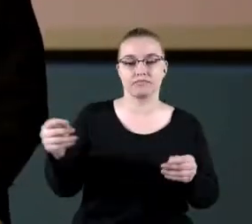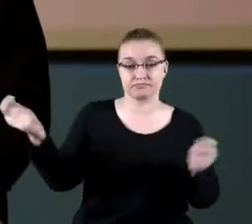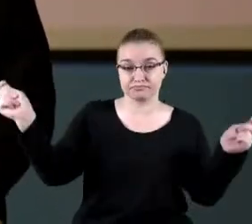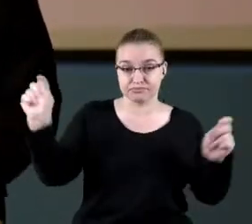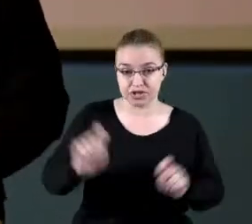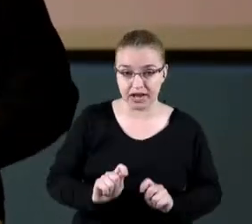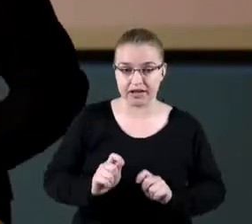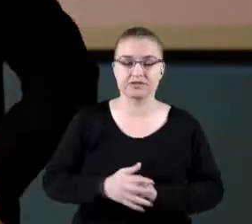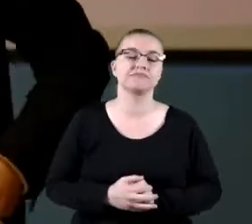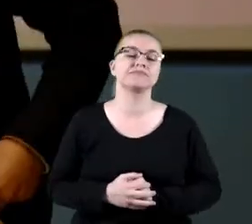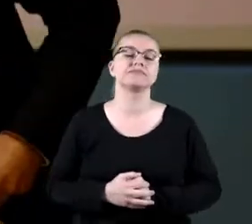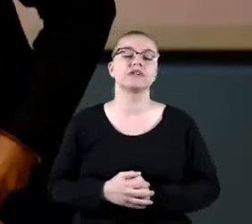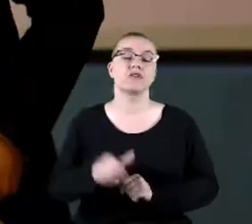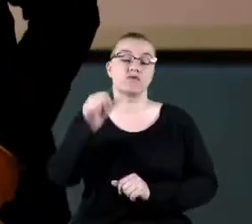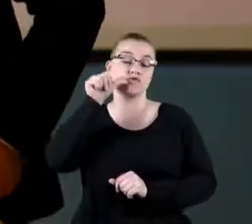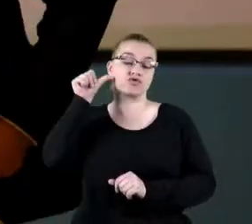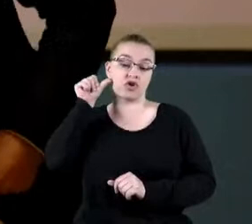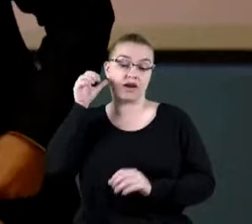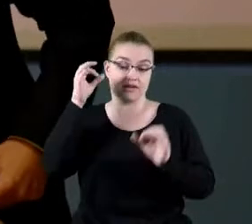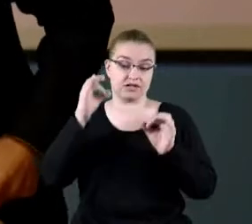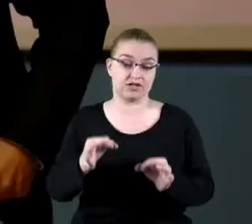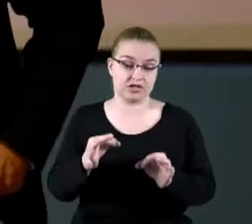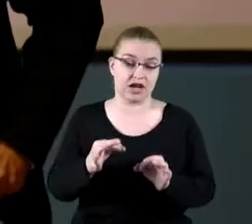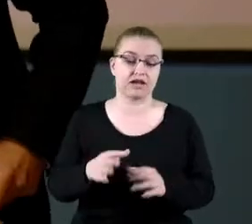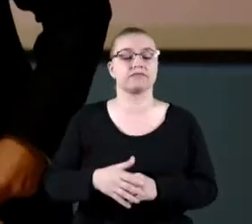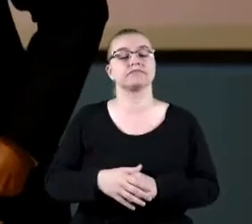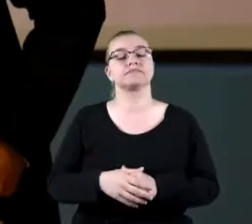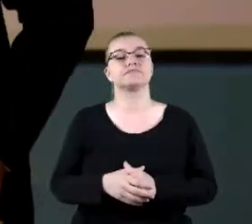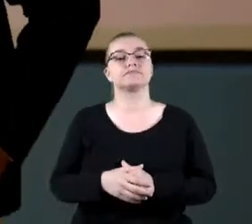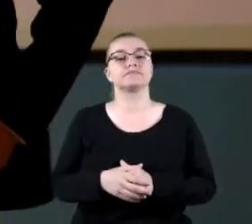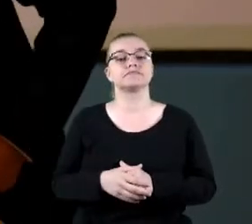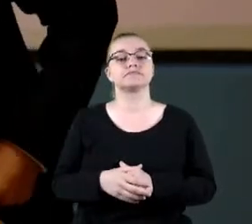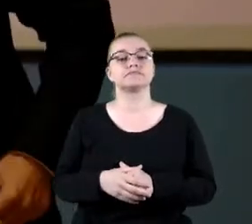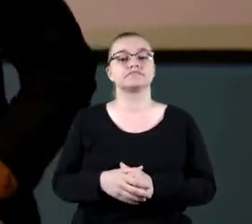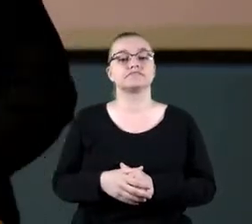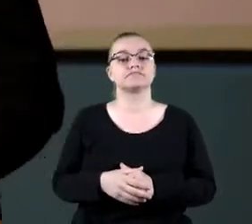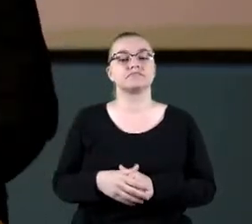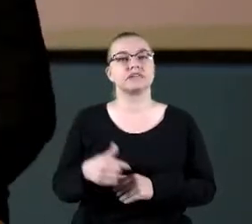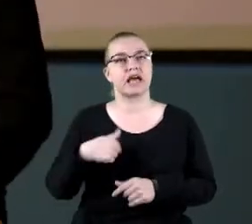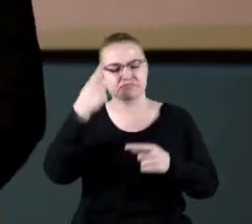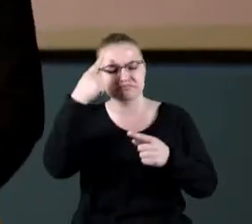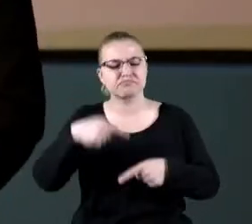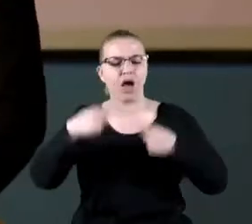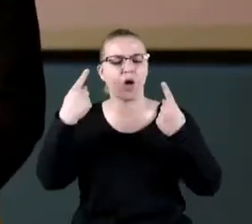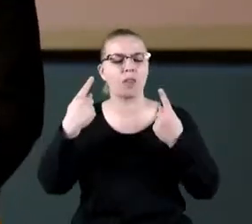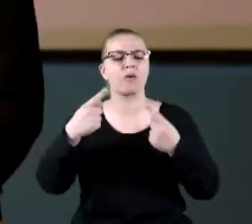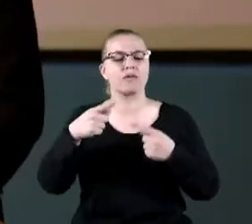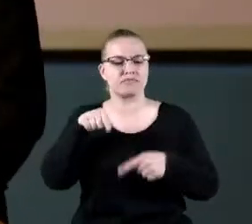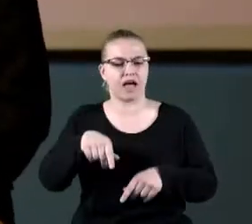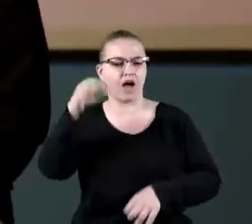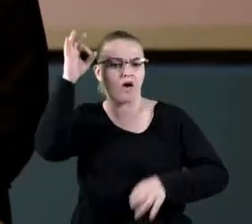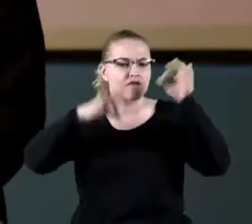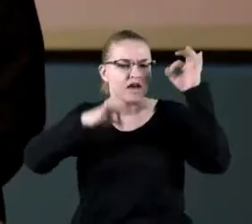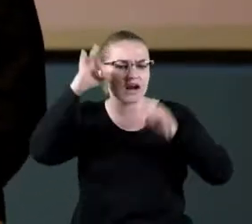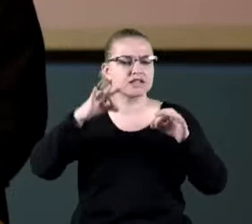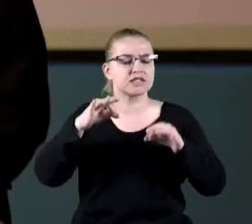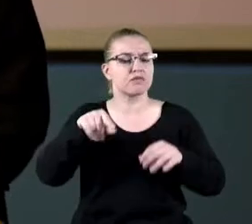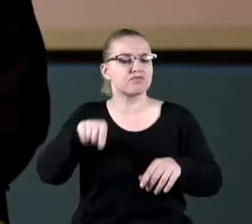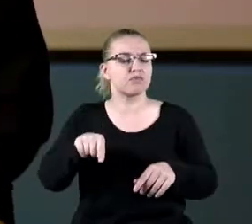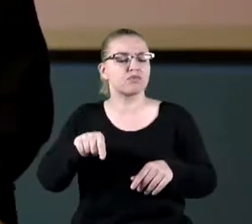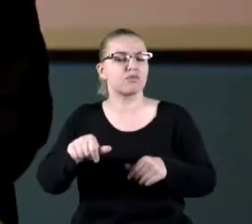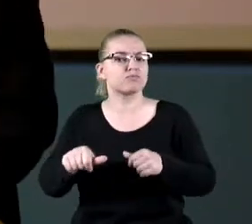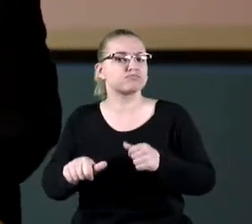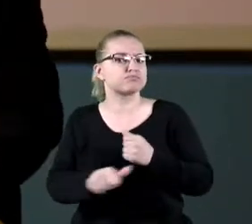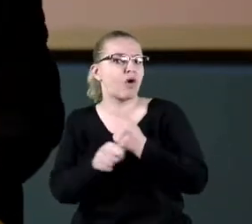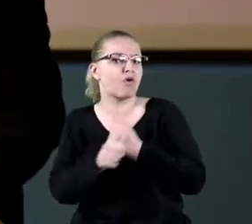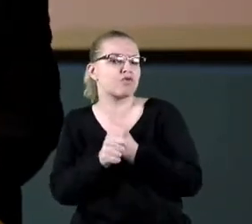today confirmed me that this forum is a source of inspiration, as was